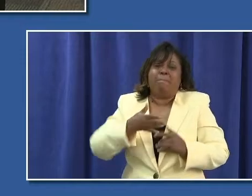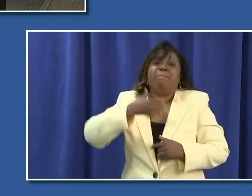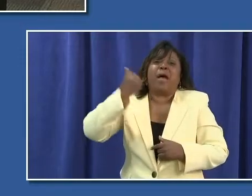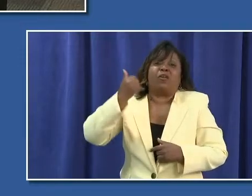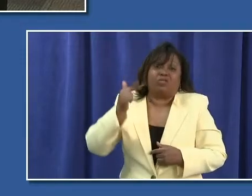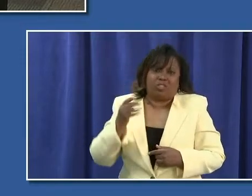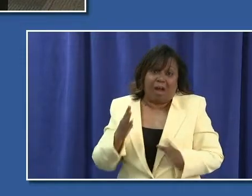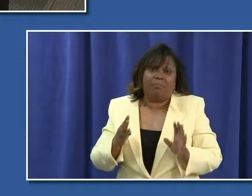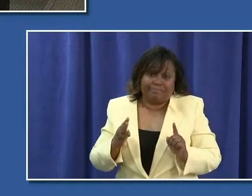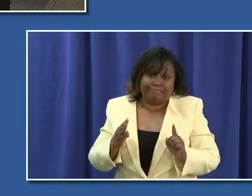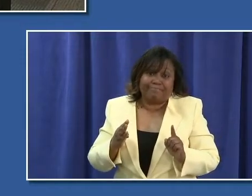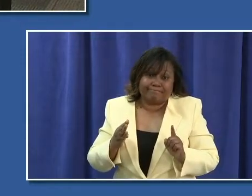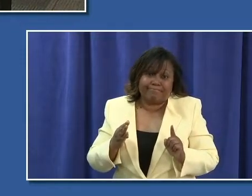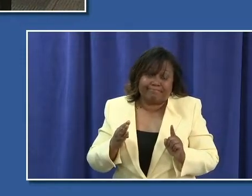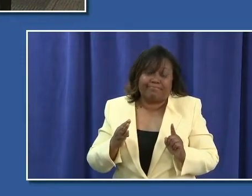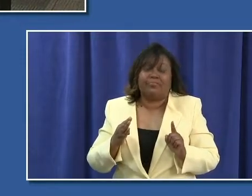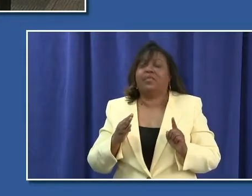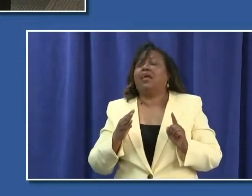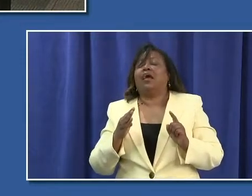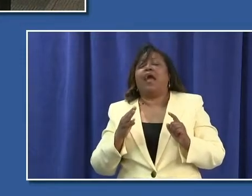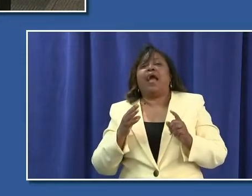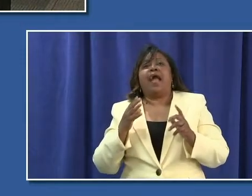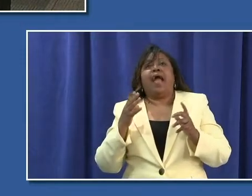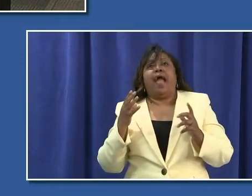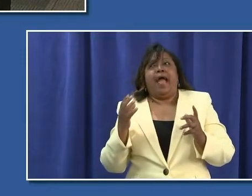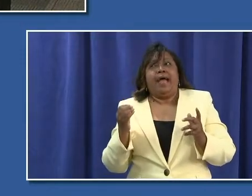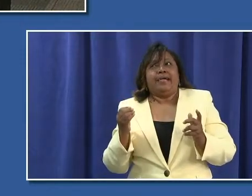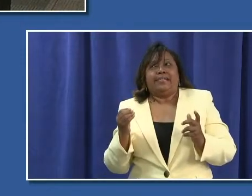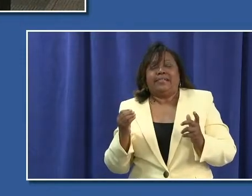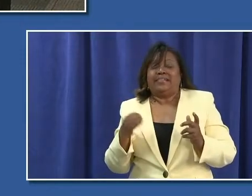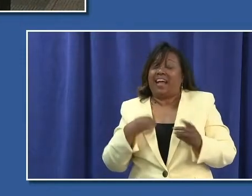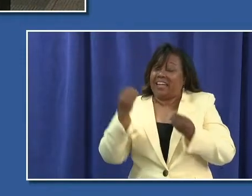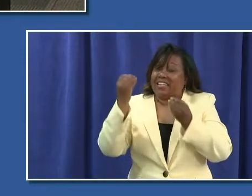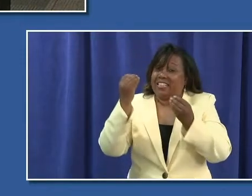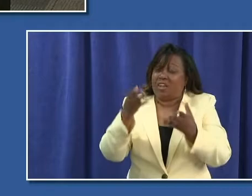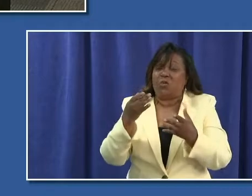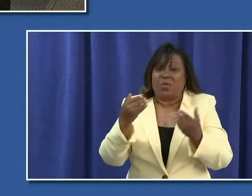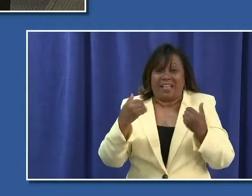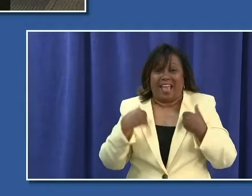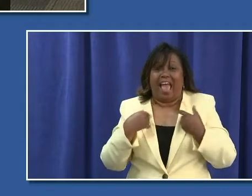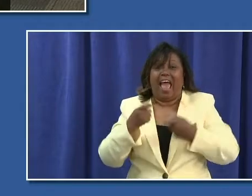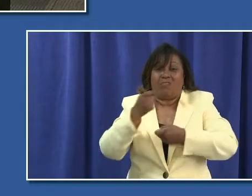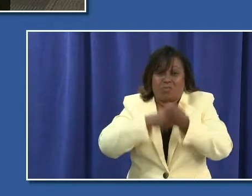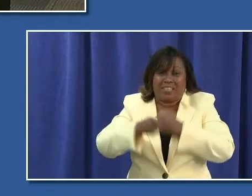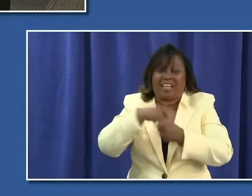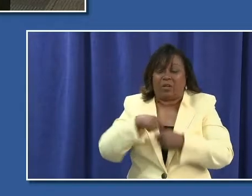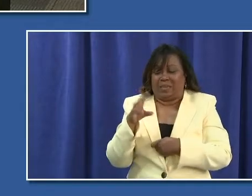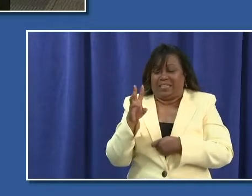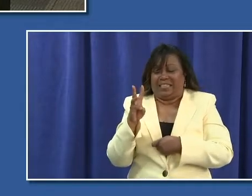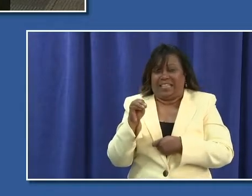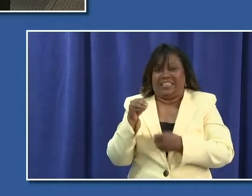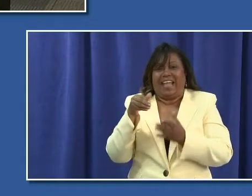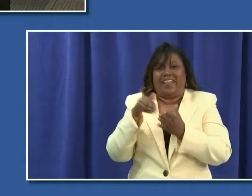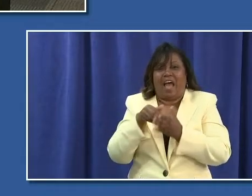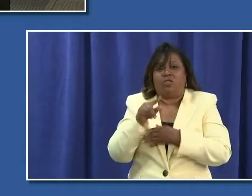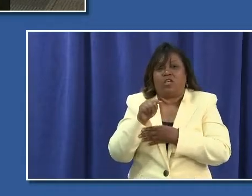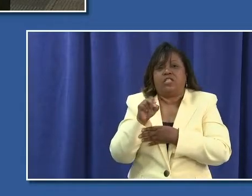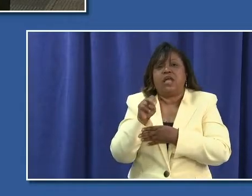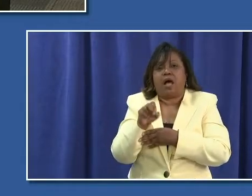better job at. And I can tell you that we have recycled 60,000 tons